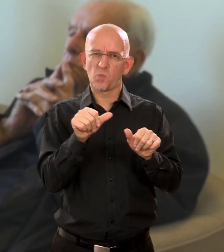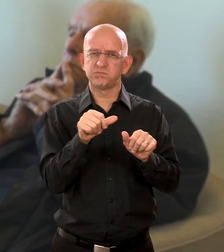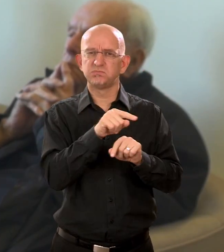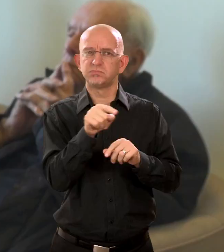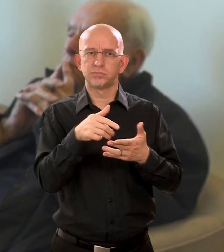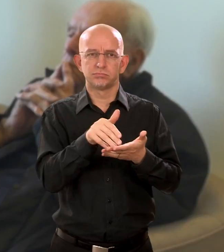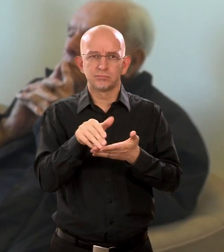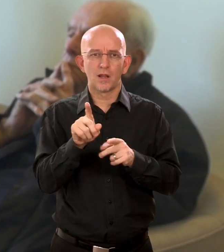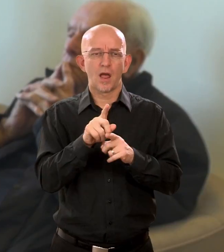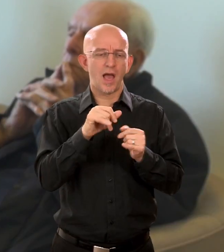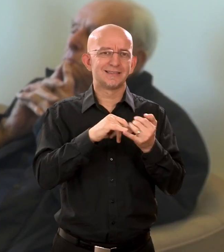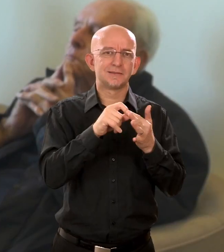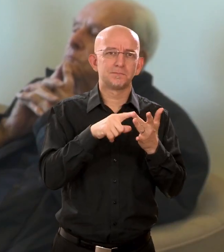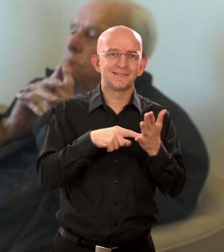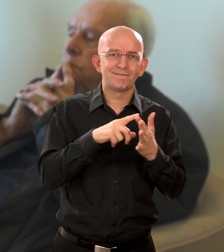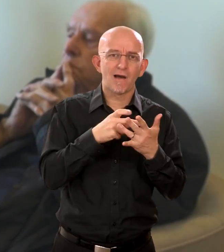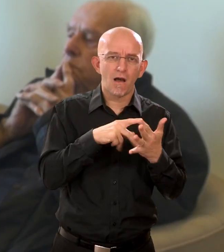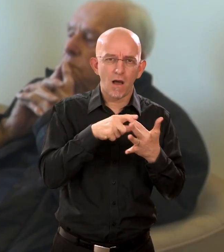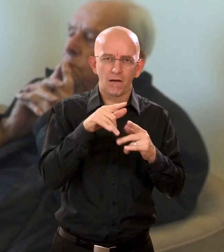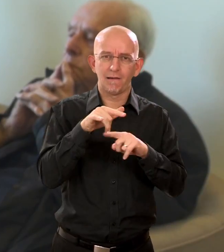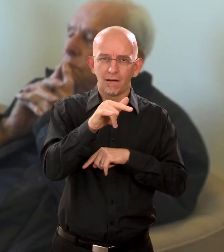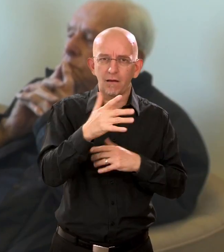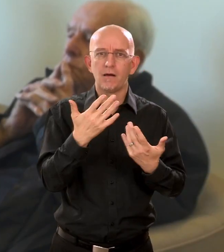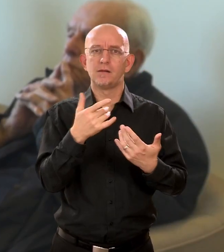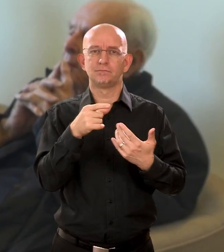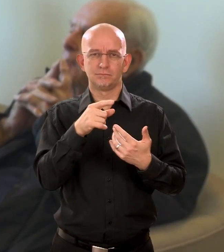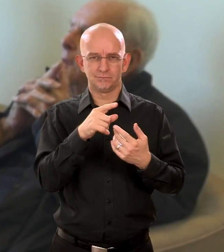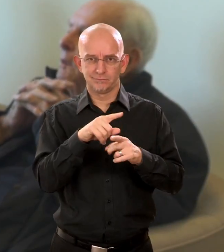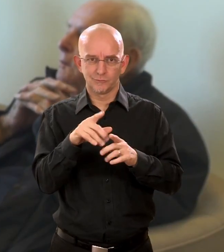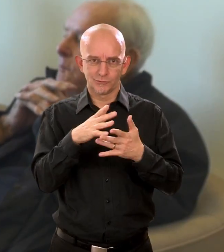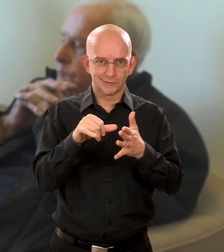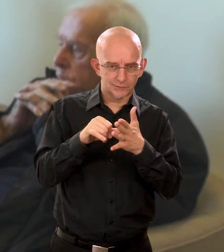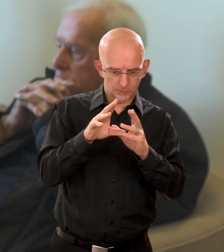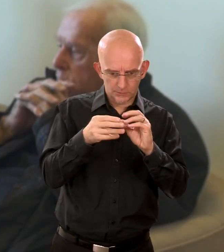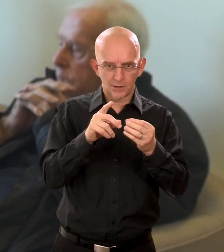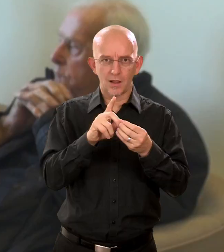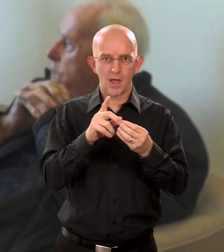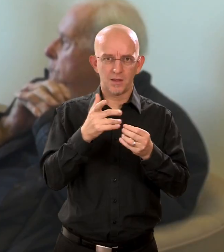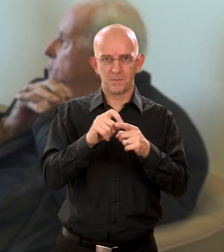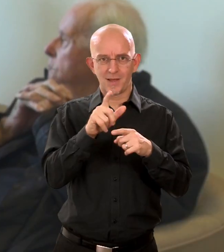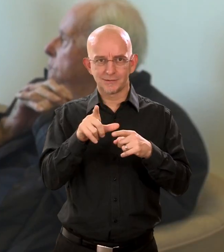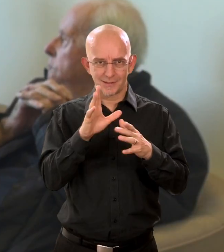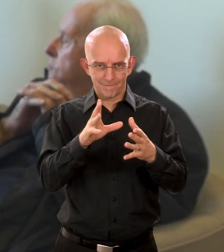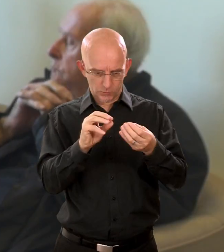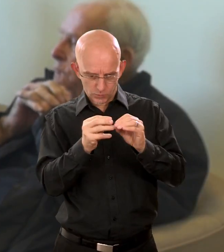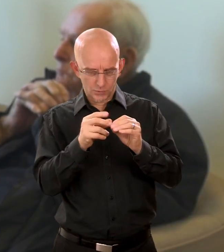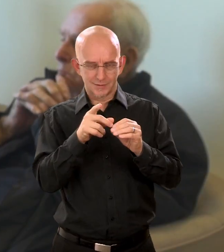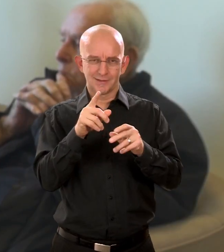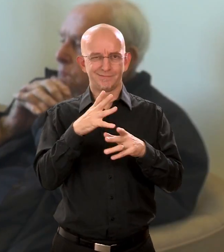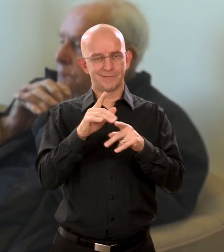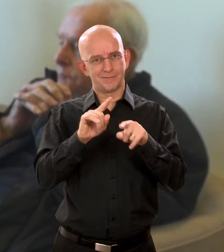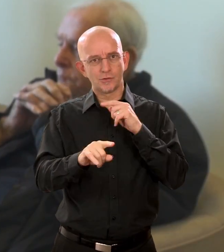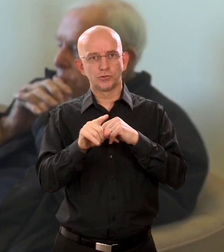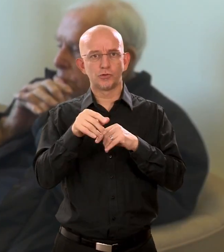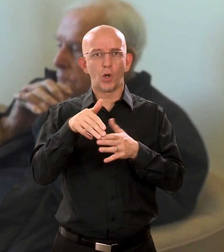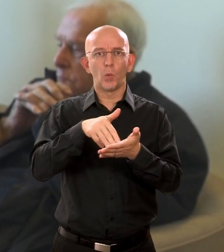short range, sort of Spitfire, things like that were typical, but they were funny sort of plastic, and